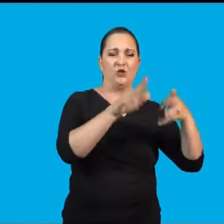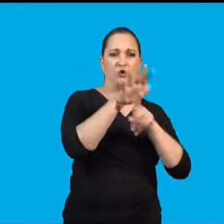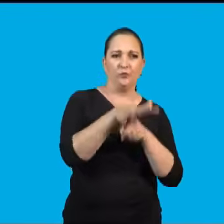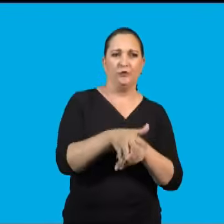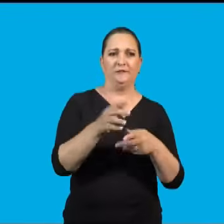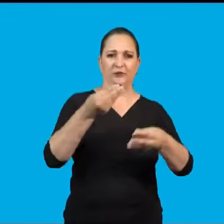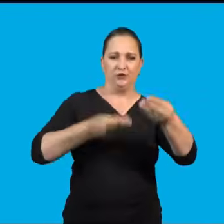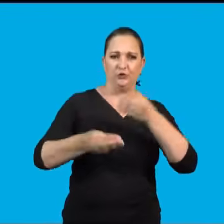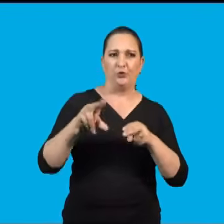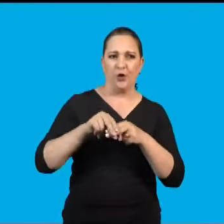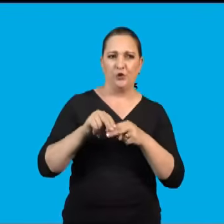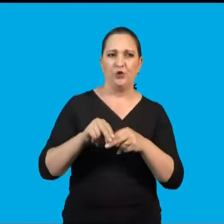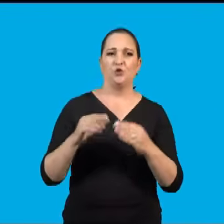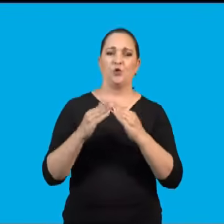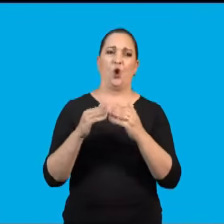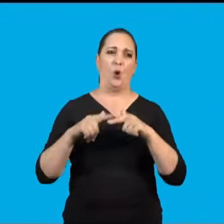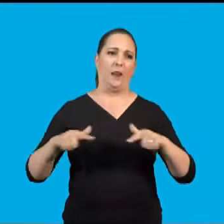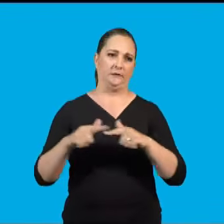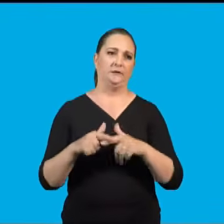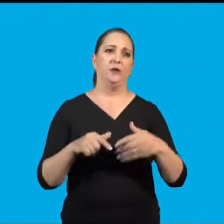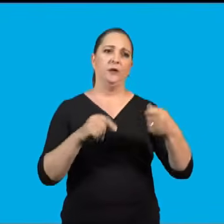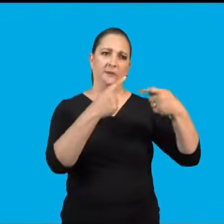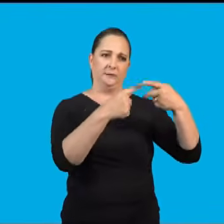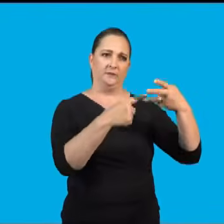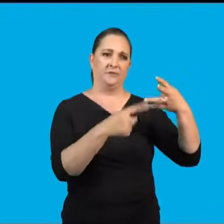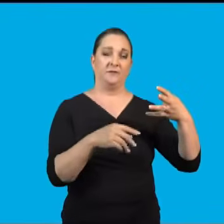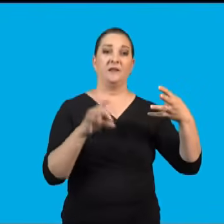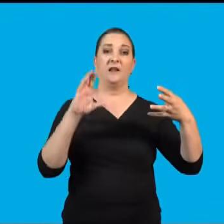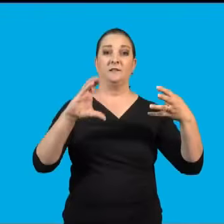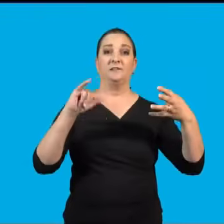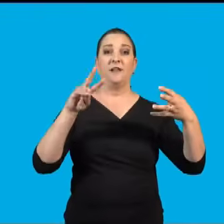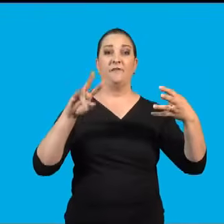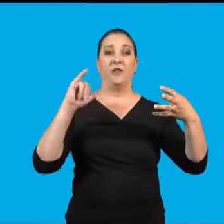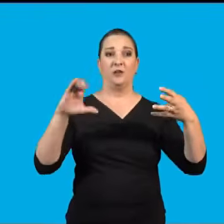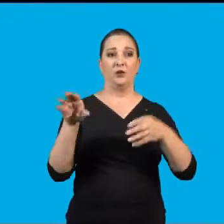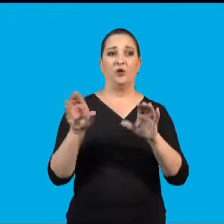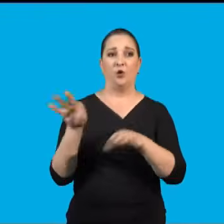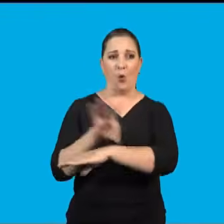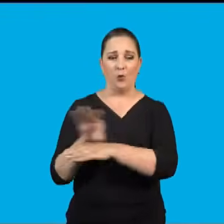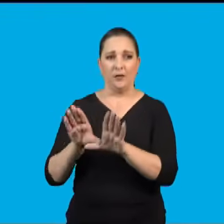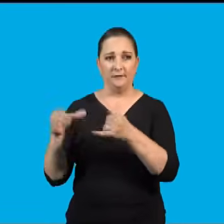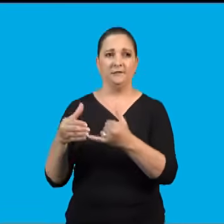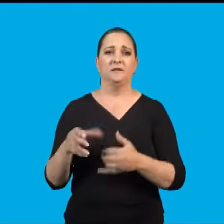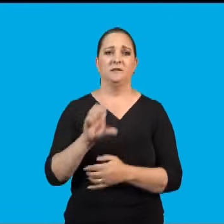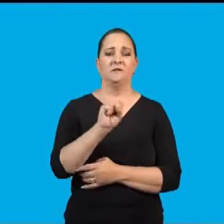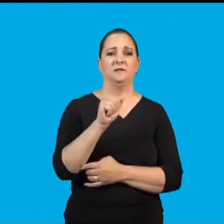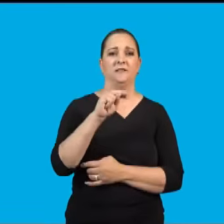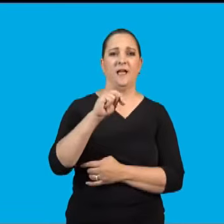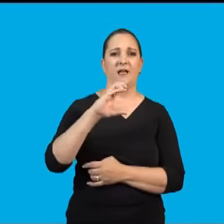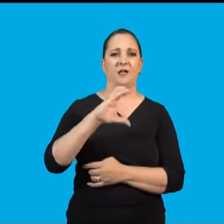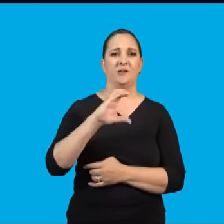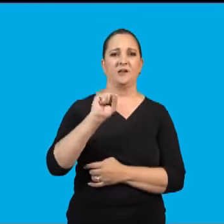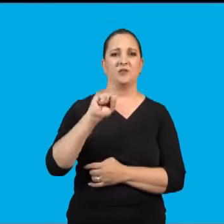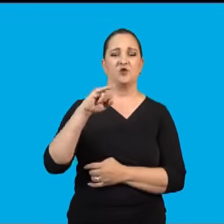constitution, repression, trade union, homeland, all important, civic organization, sanctions,